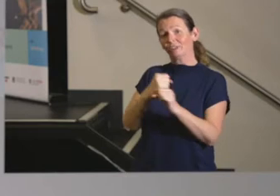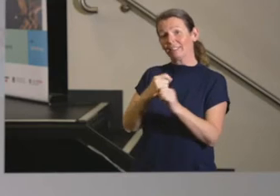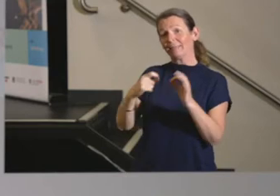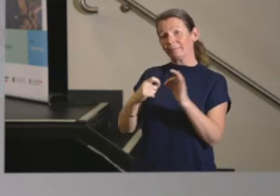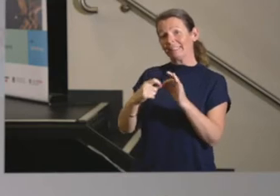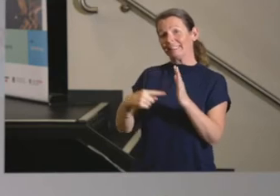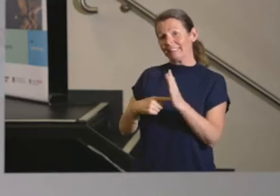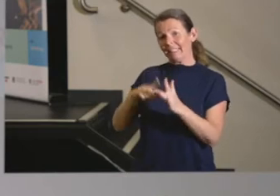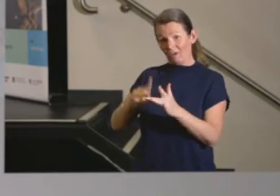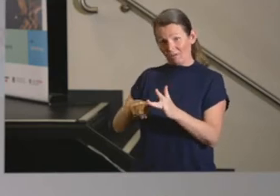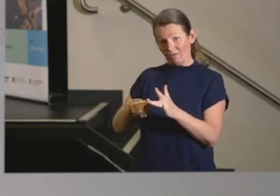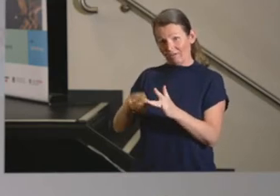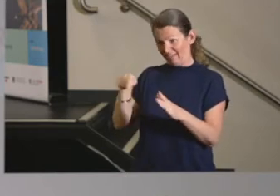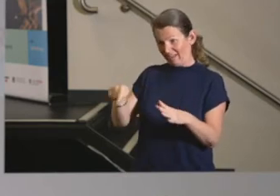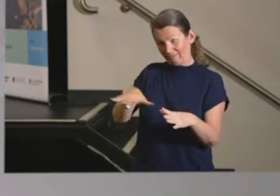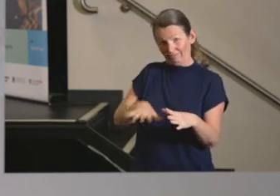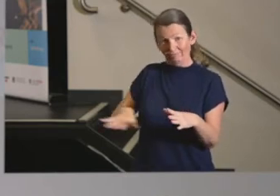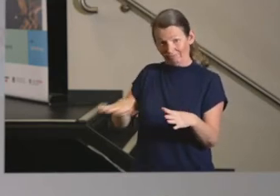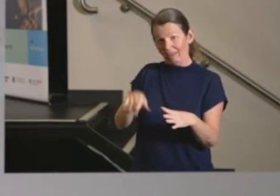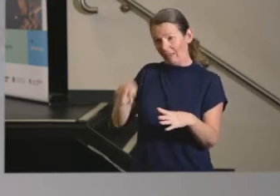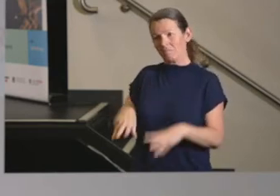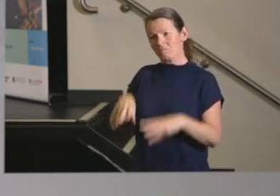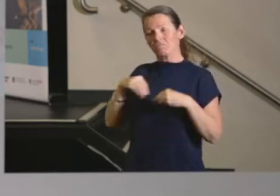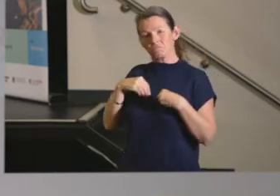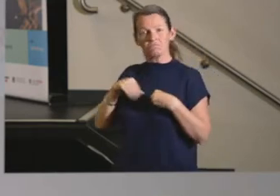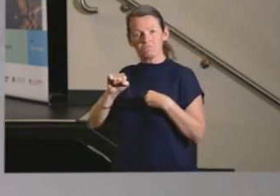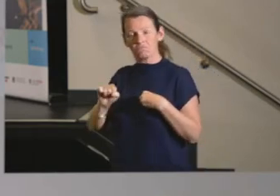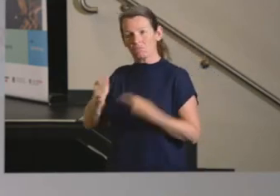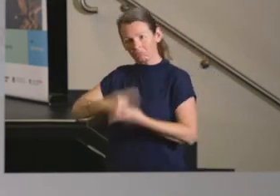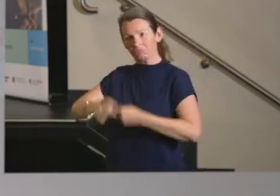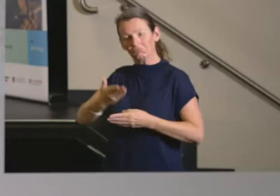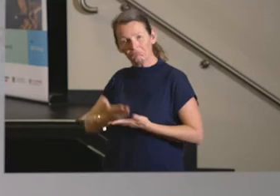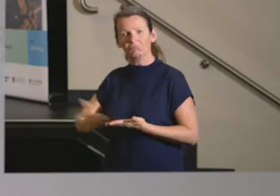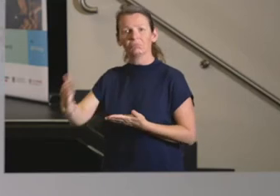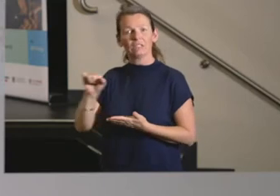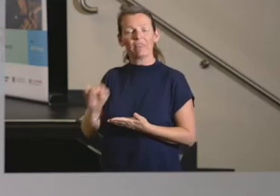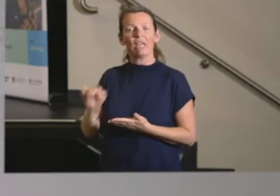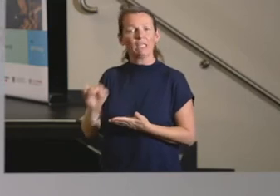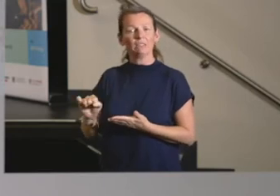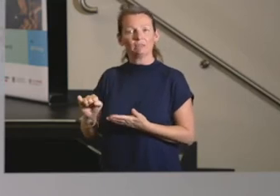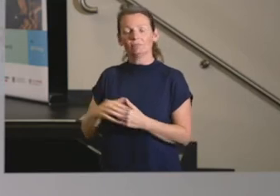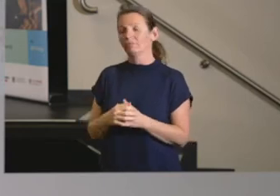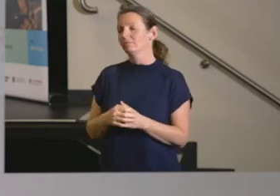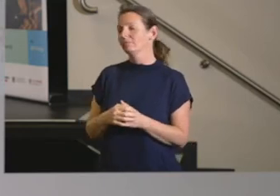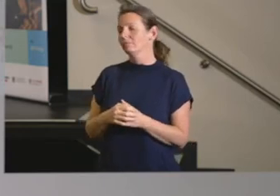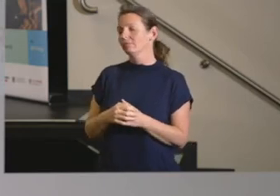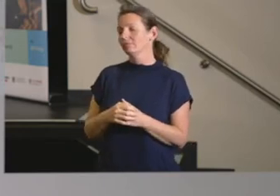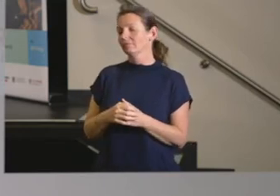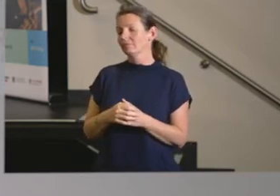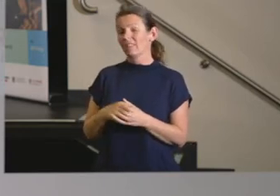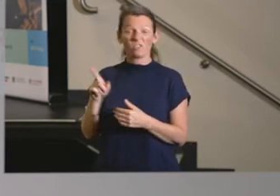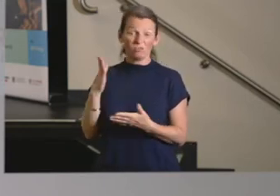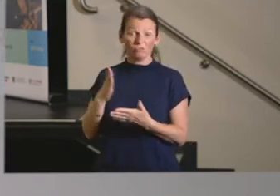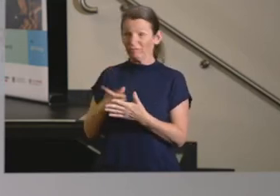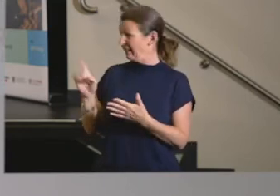have embraced. They've adopted this as their own, and they've absolutely run with it, and they've taken it through to the nth